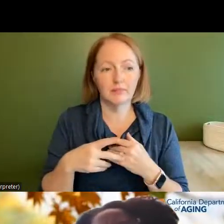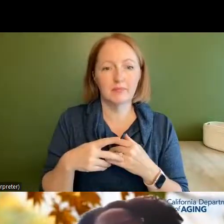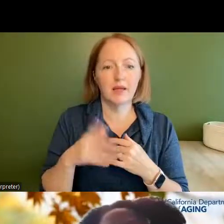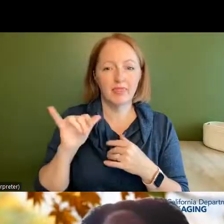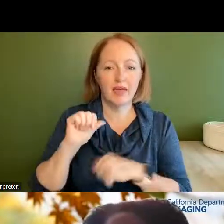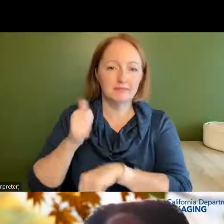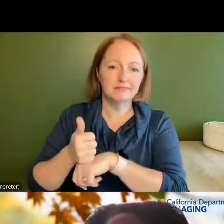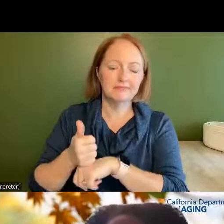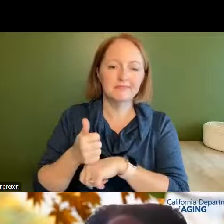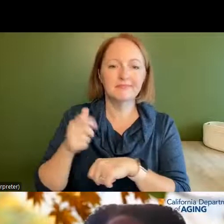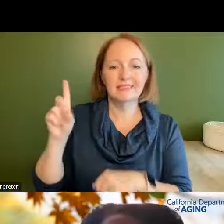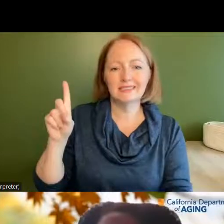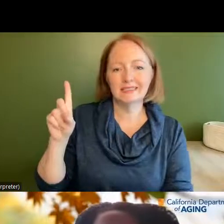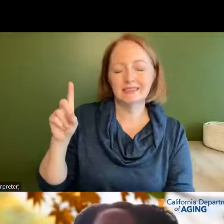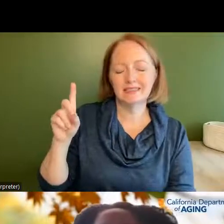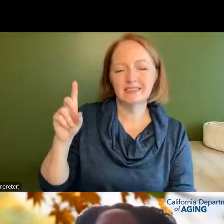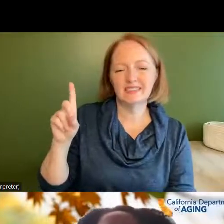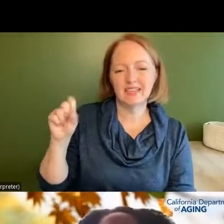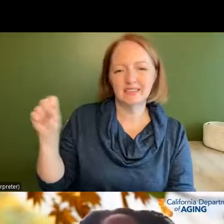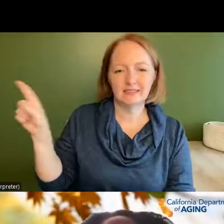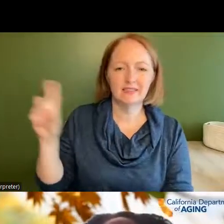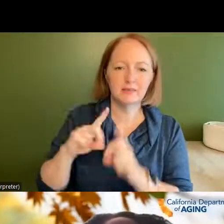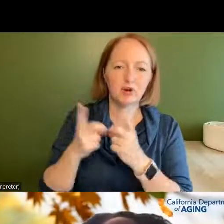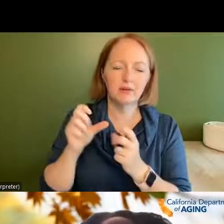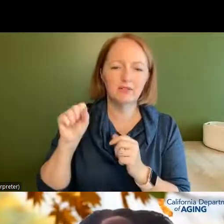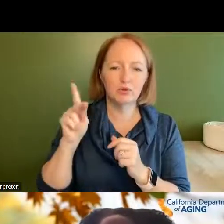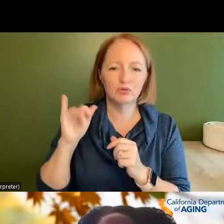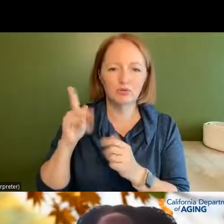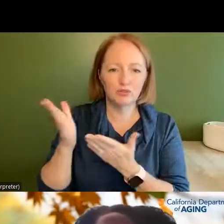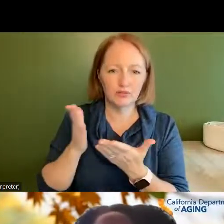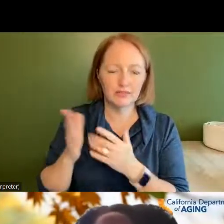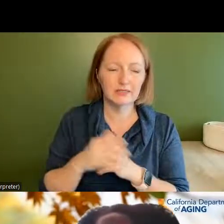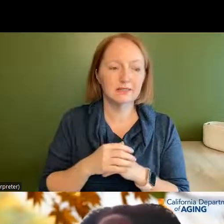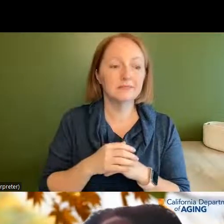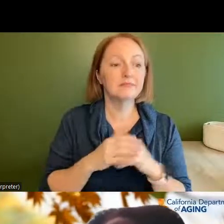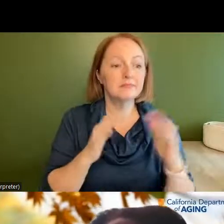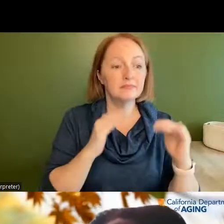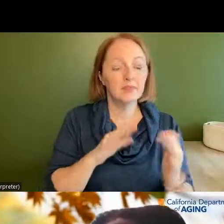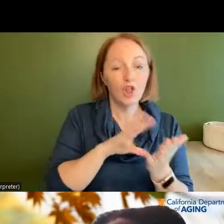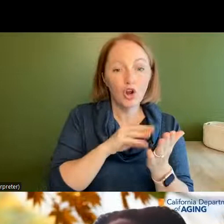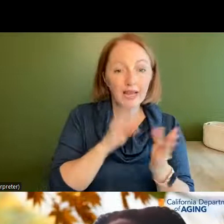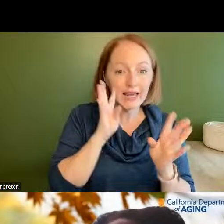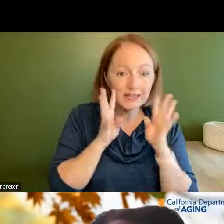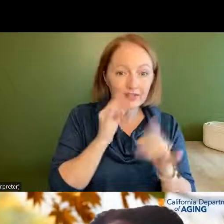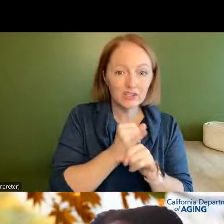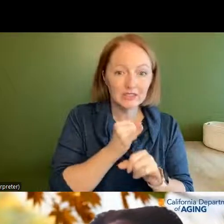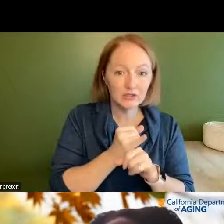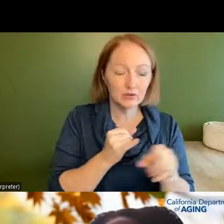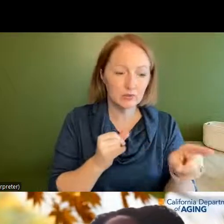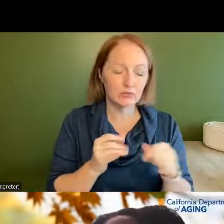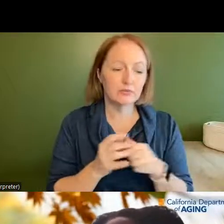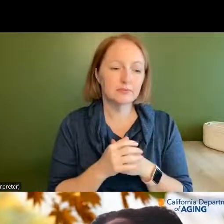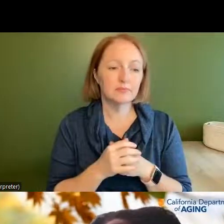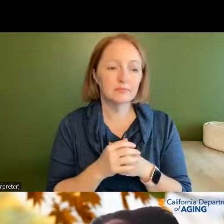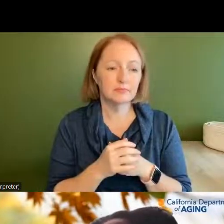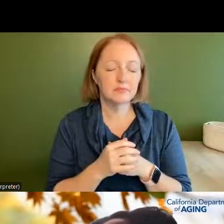implemented by the Department of Social Services. And the next piece, the Learning and Innovations Institute, you